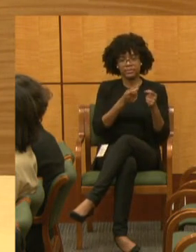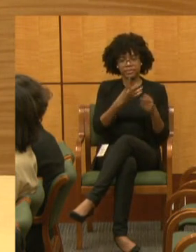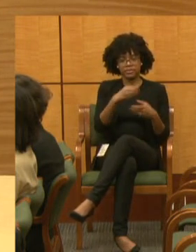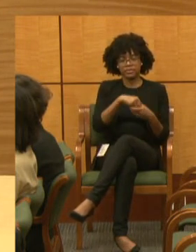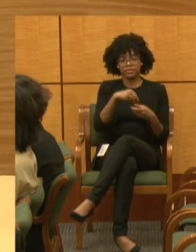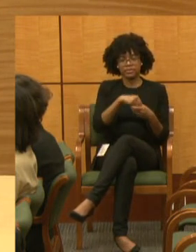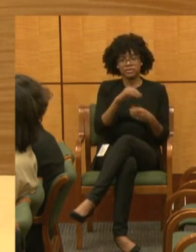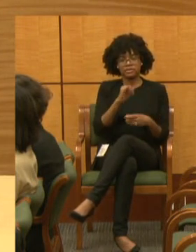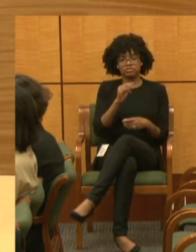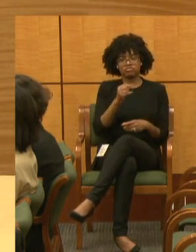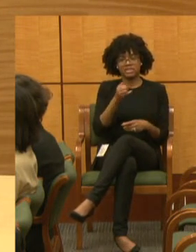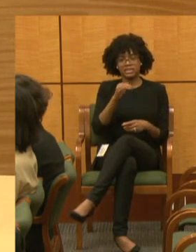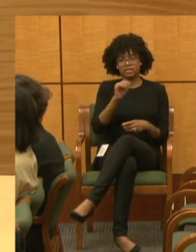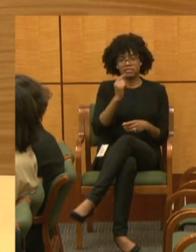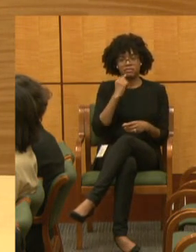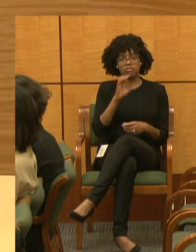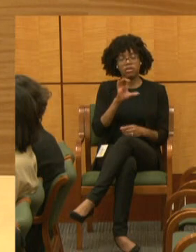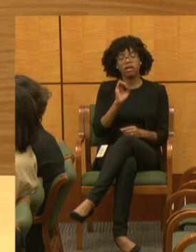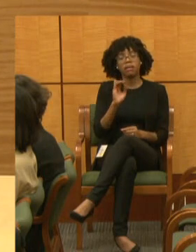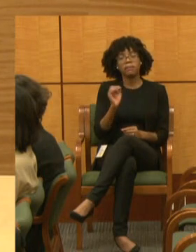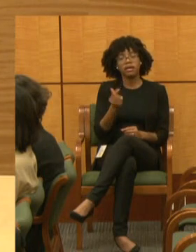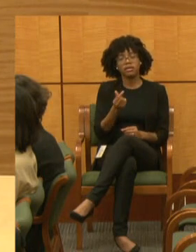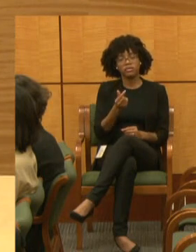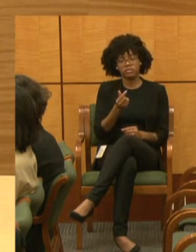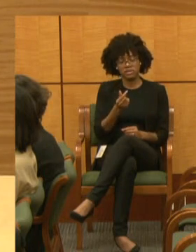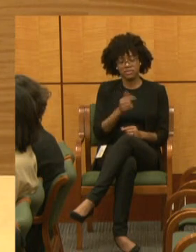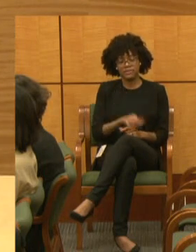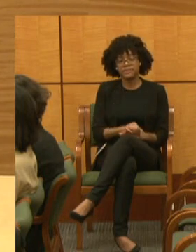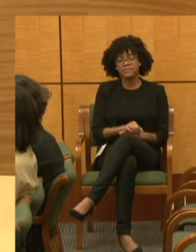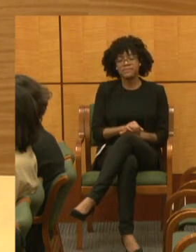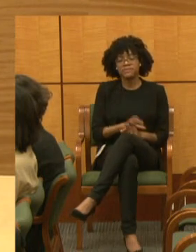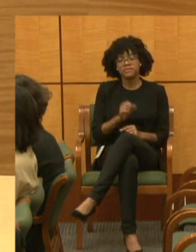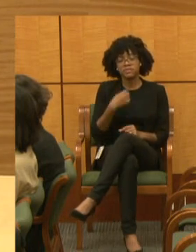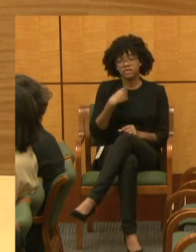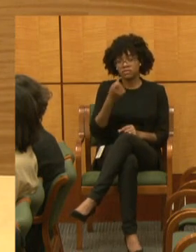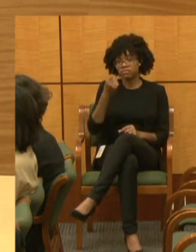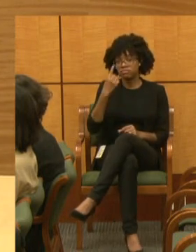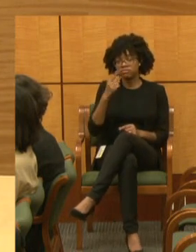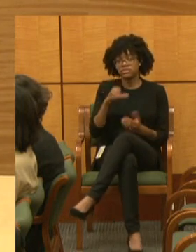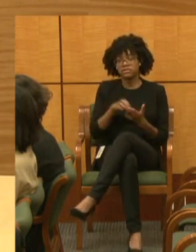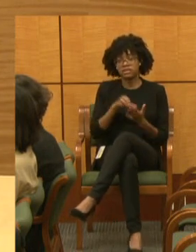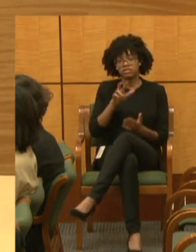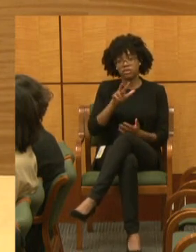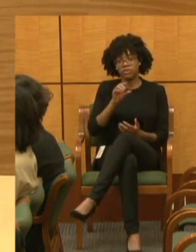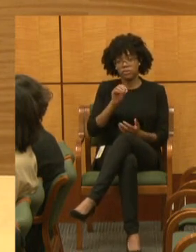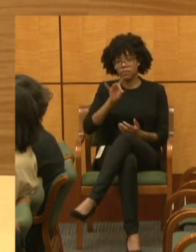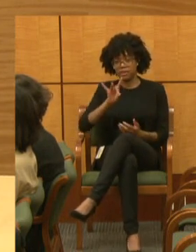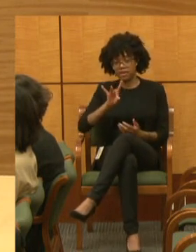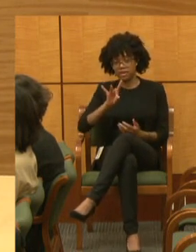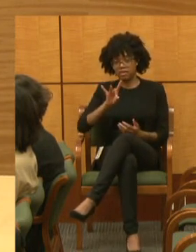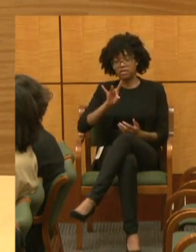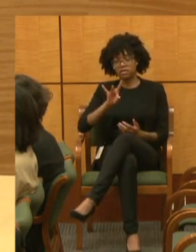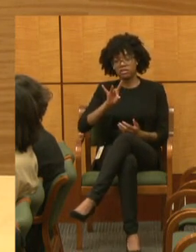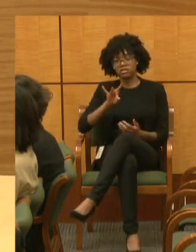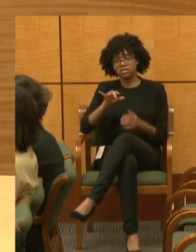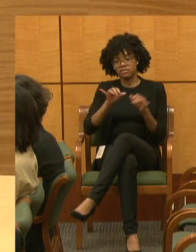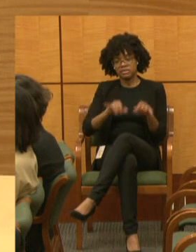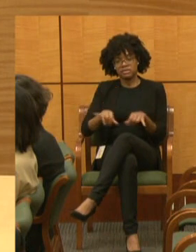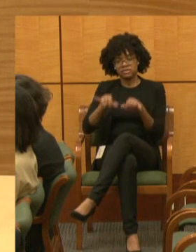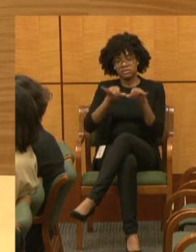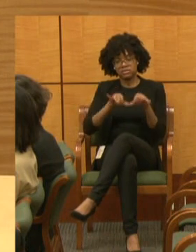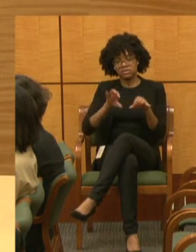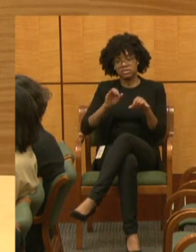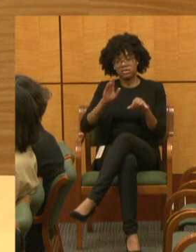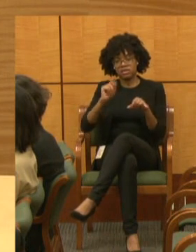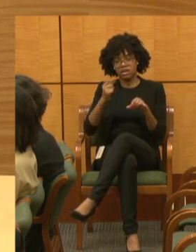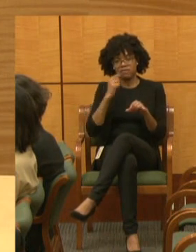to note that in Section 503A of the Food, Drug, and Cosmetic Act, that it does require that bulk drug substances, or